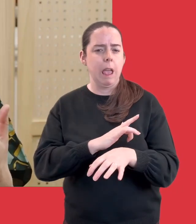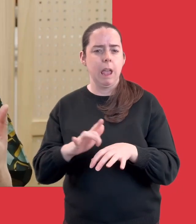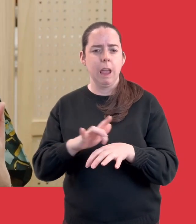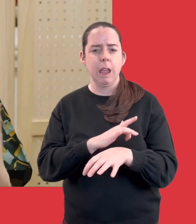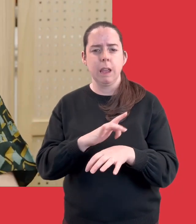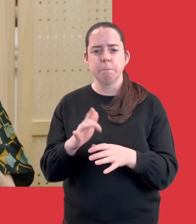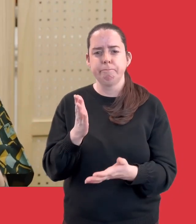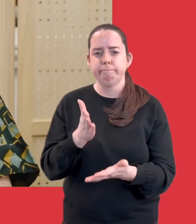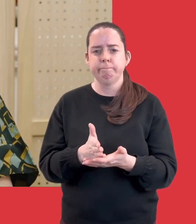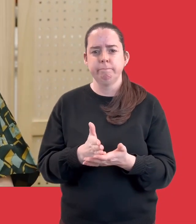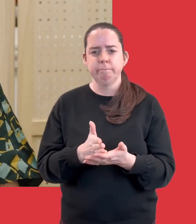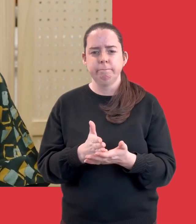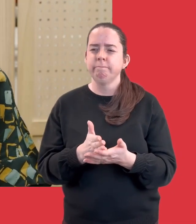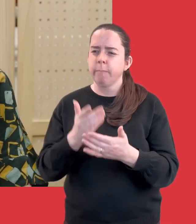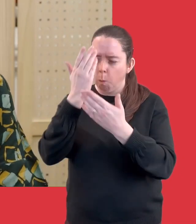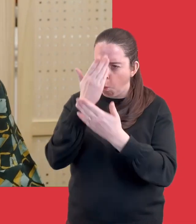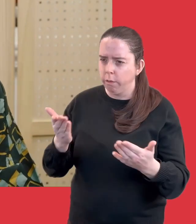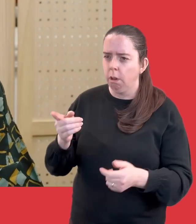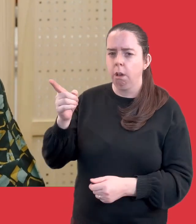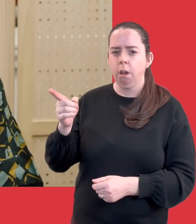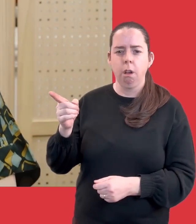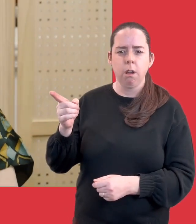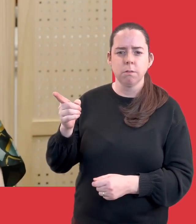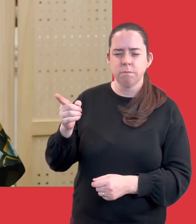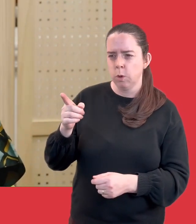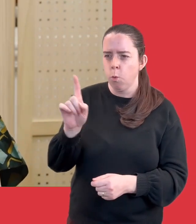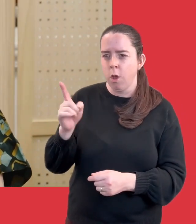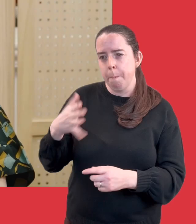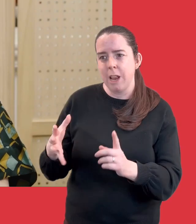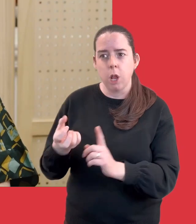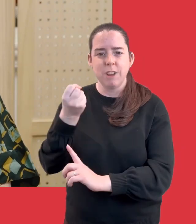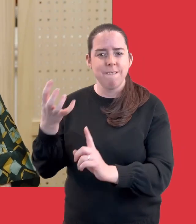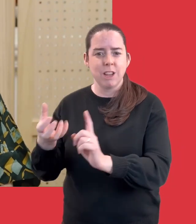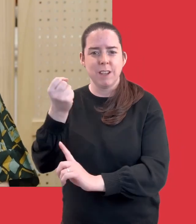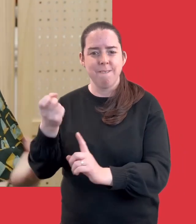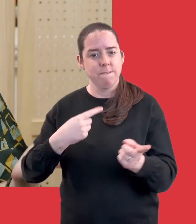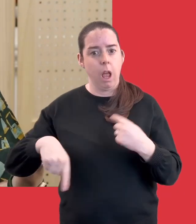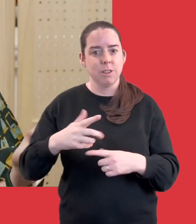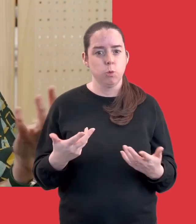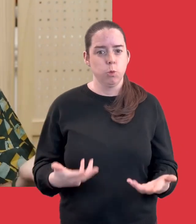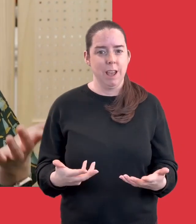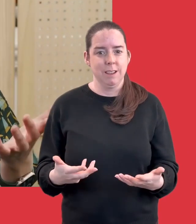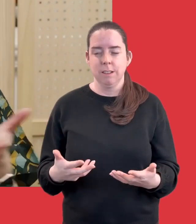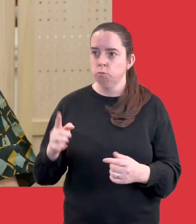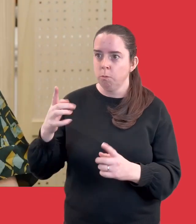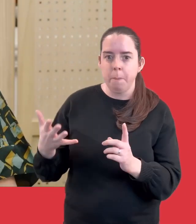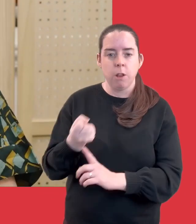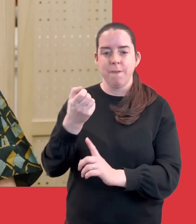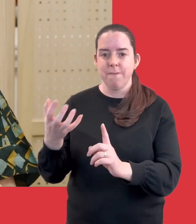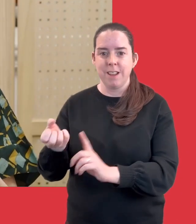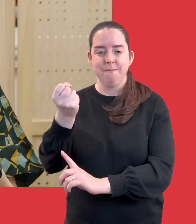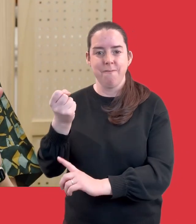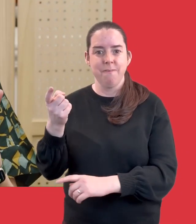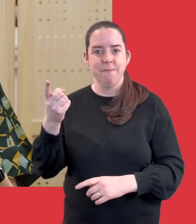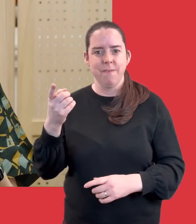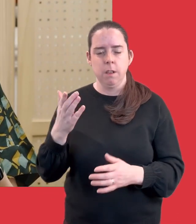I like to think that this play is an honouring of her, what she did for all of us who are here